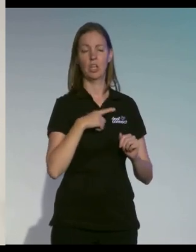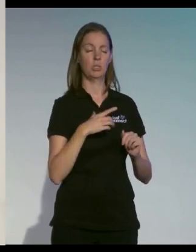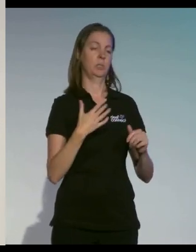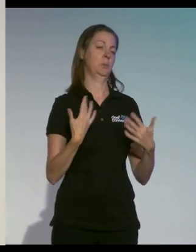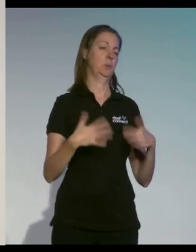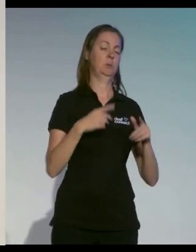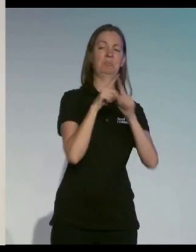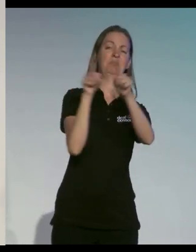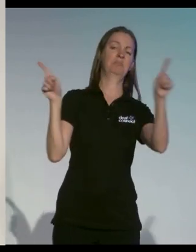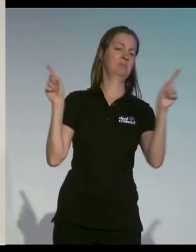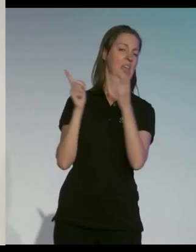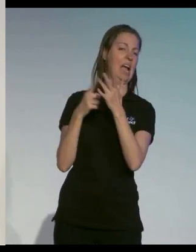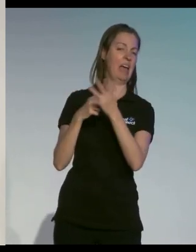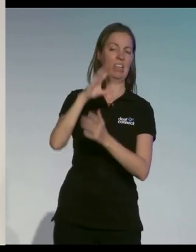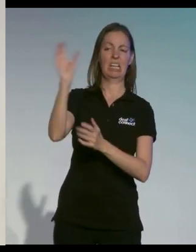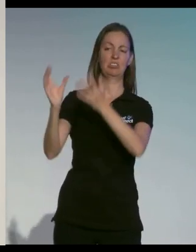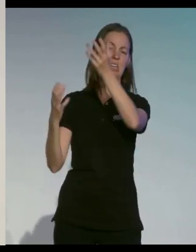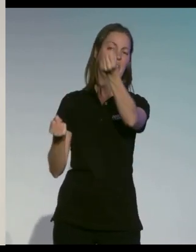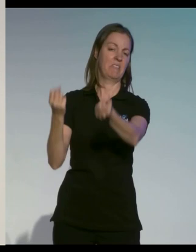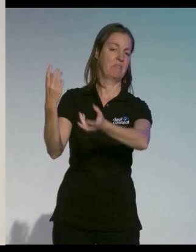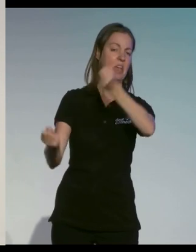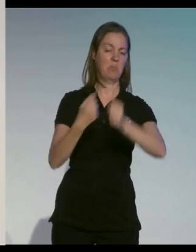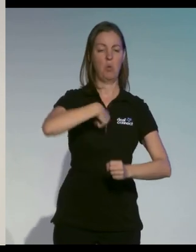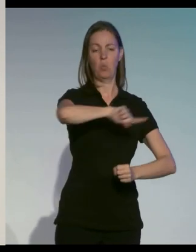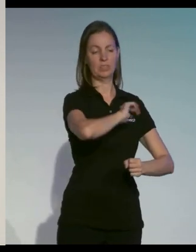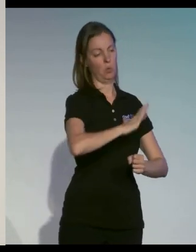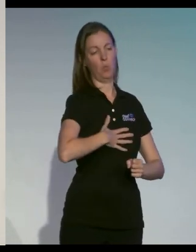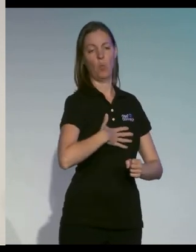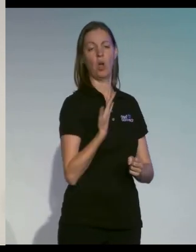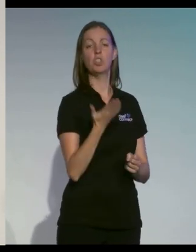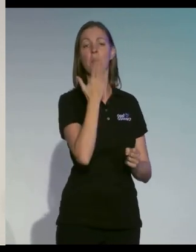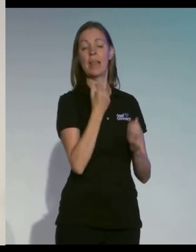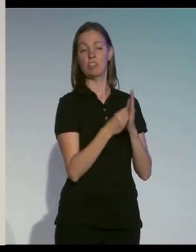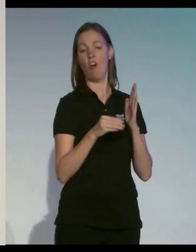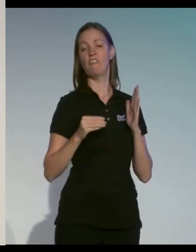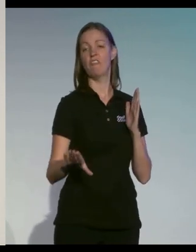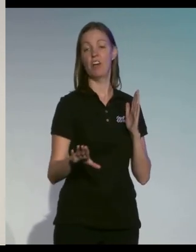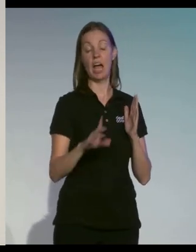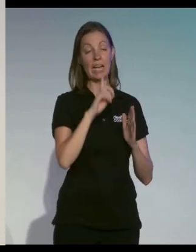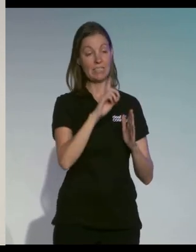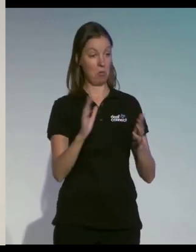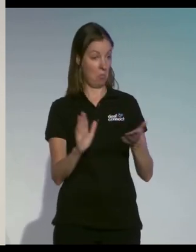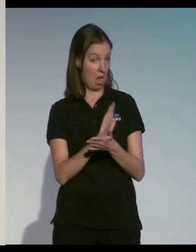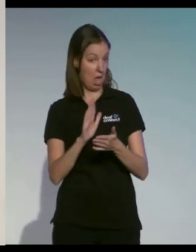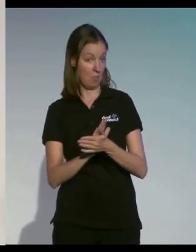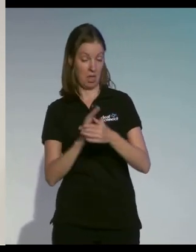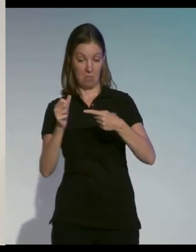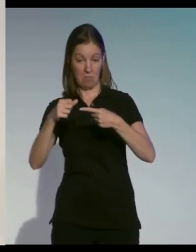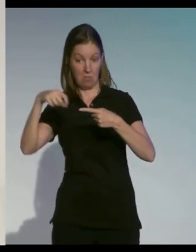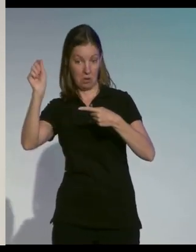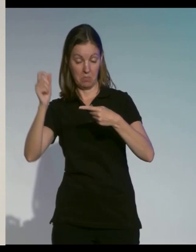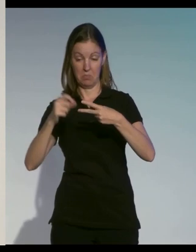this trend in some countries, so please drop it. And I said, well, I'm sorry, and I'm glad that you agree with all the rest of my